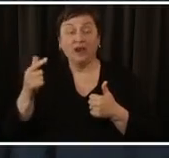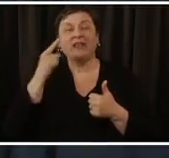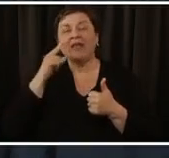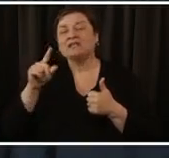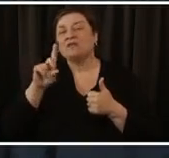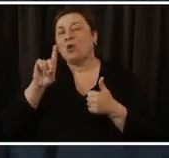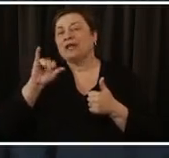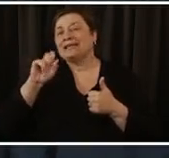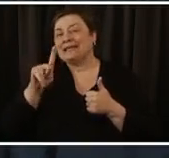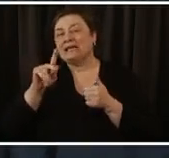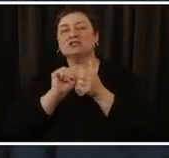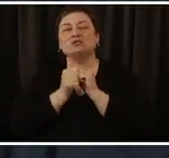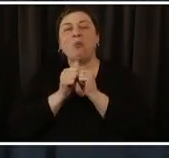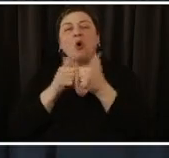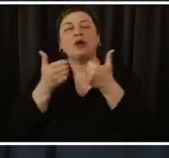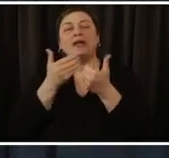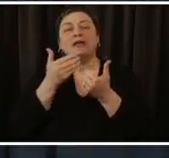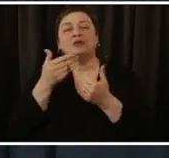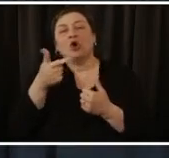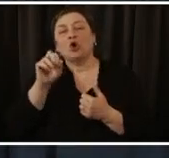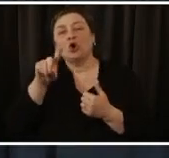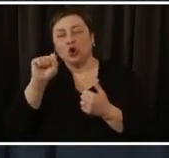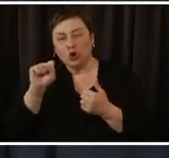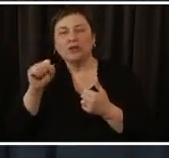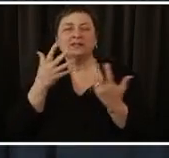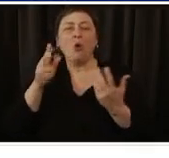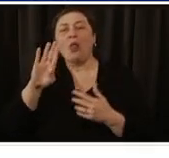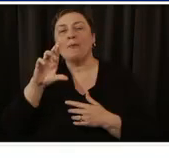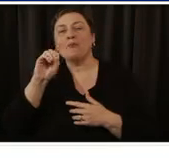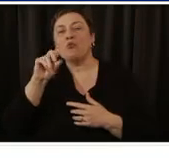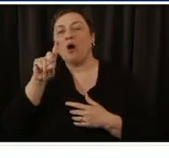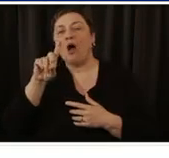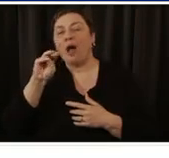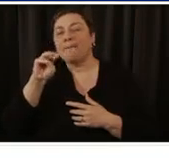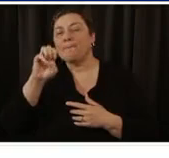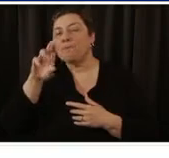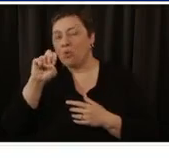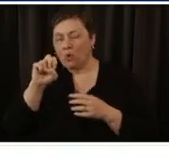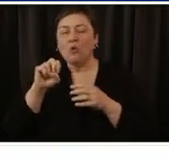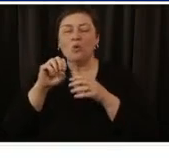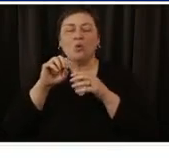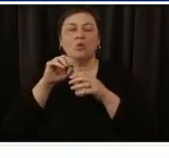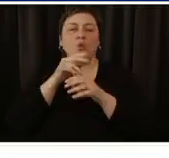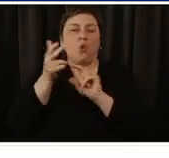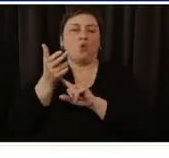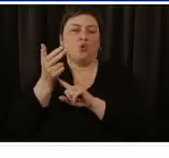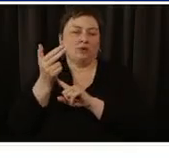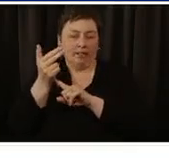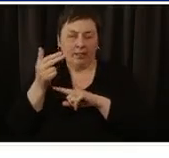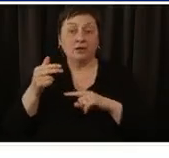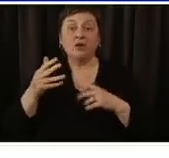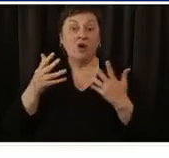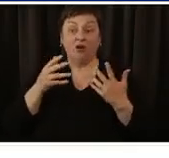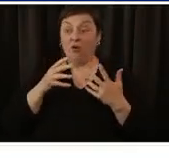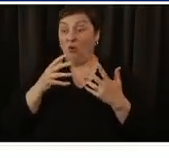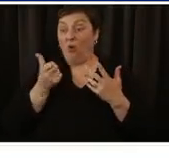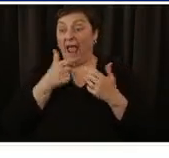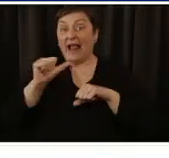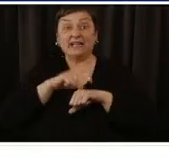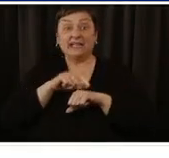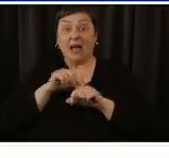Goods. They even have same-day availability. Or you can just drive up or walk up really anytime during business hours